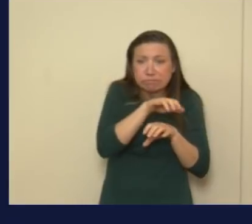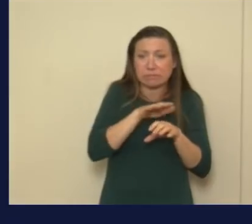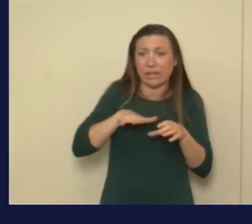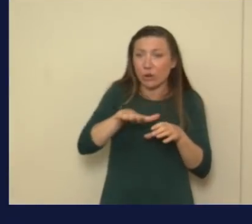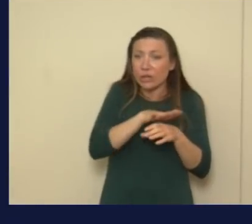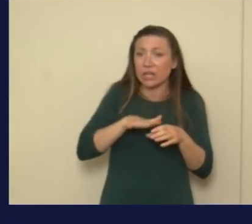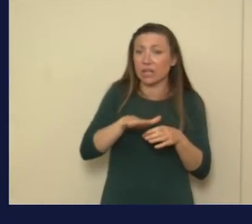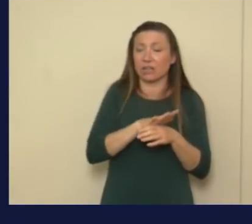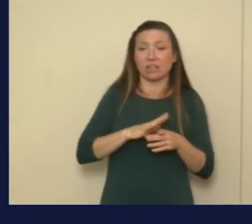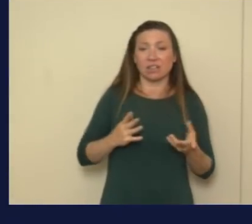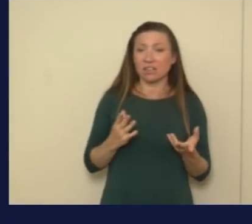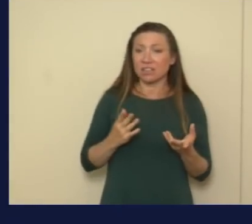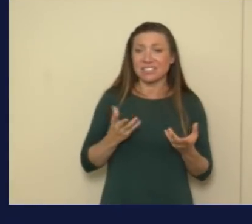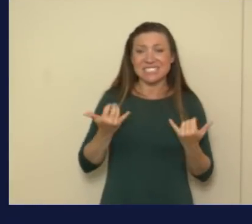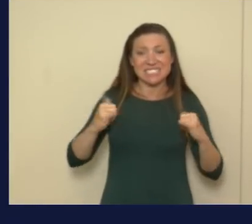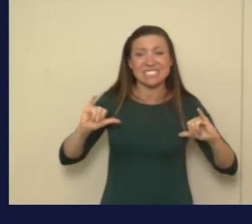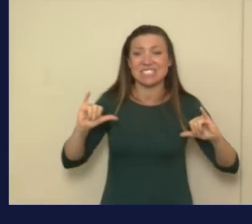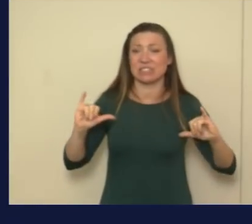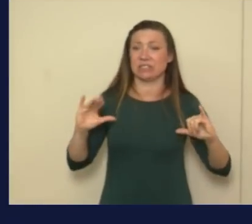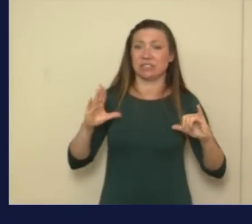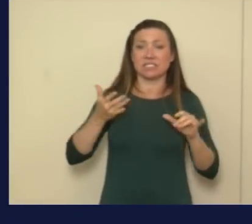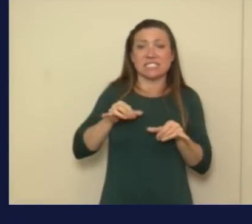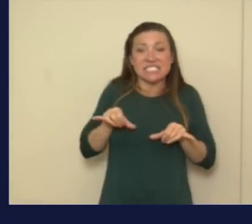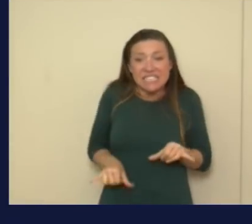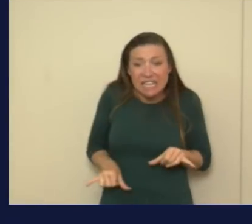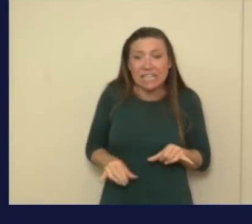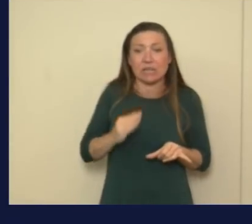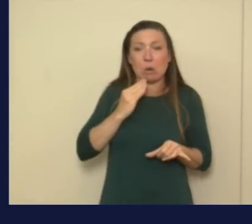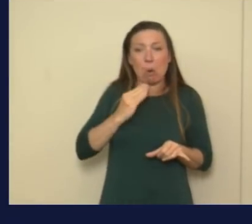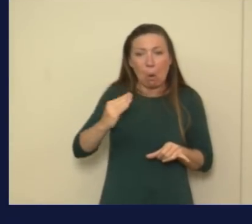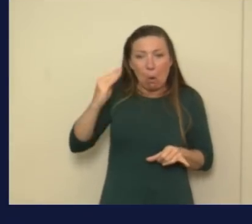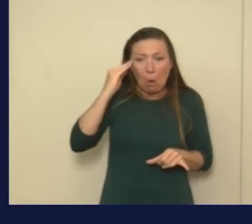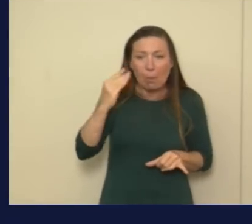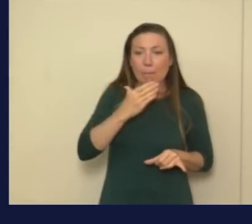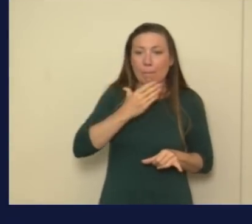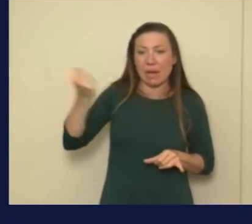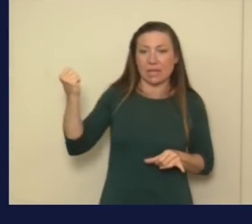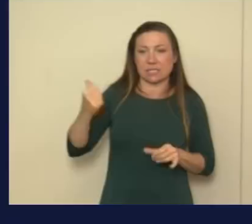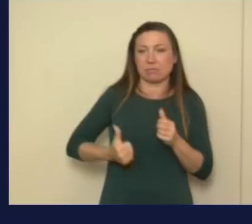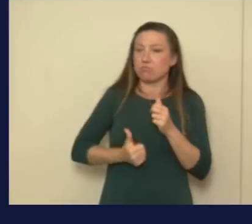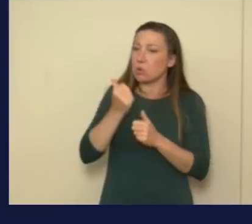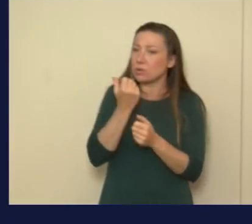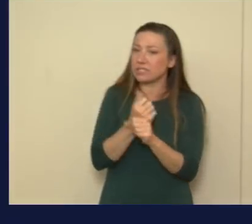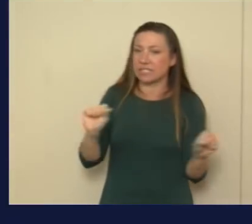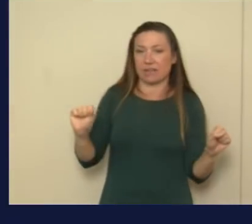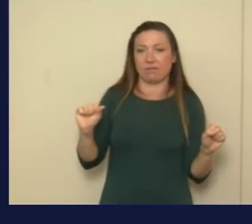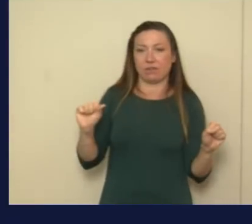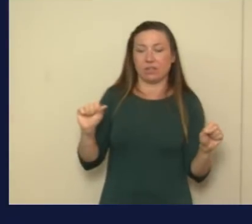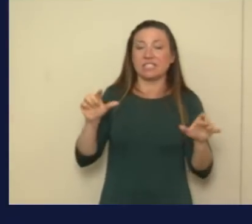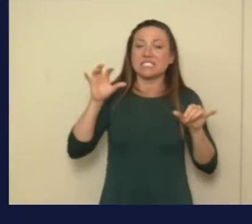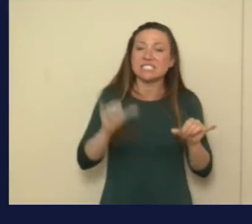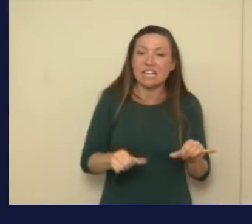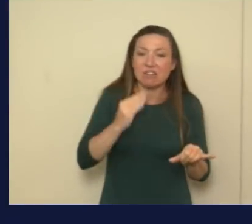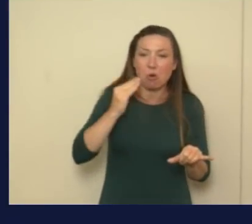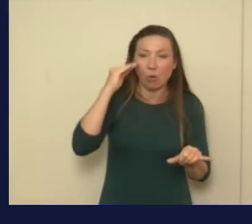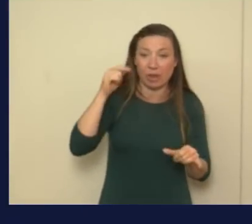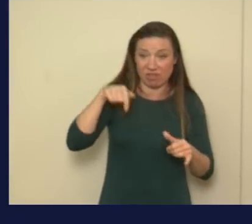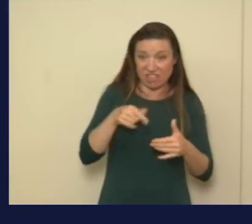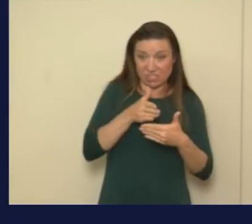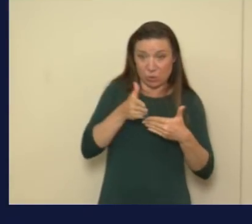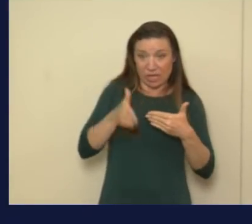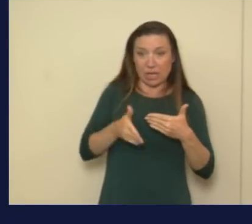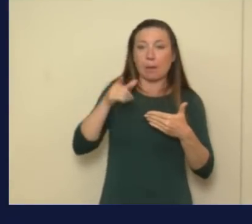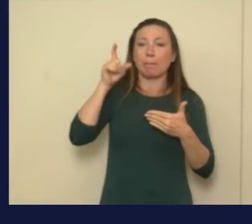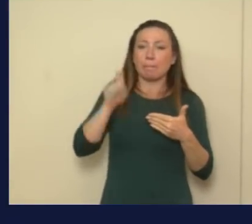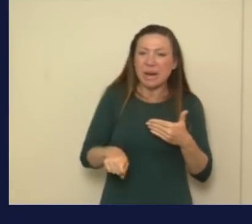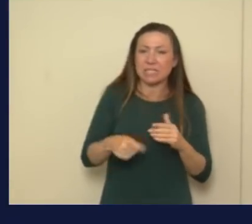out of state. And we must remain home, and you got to physically distance yourself this weekend. And I